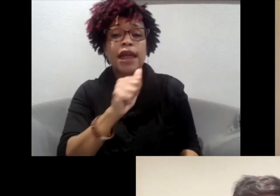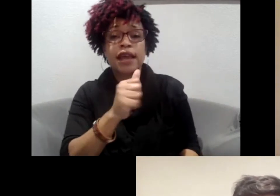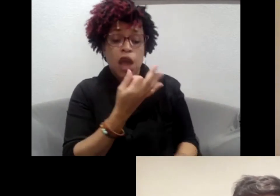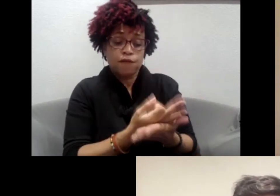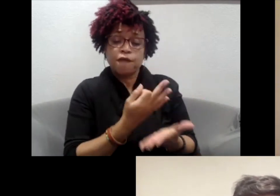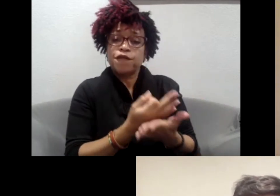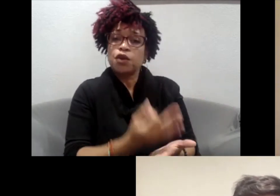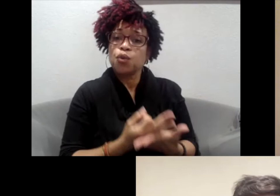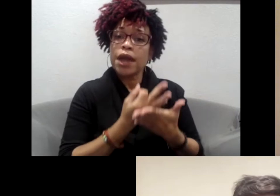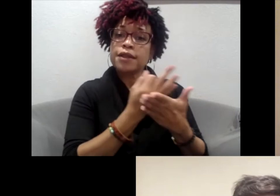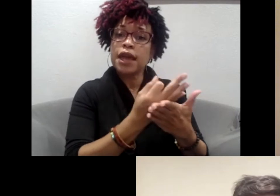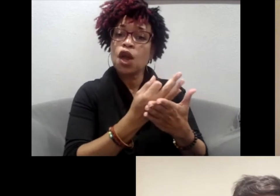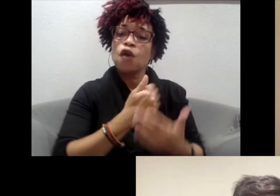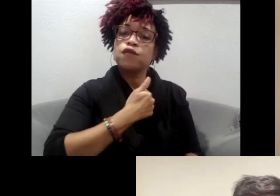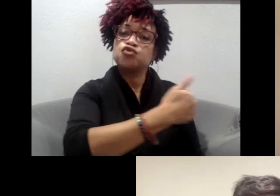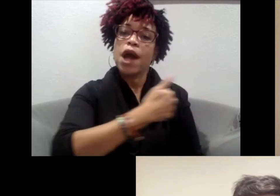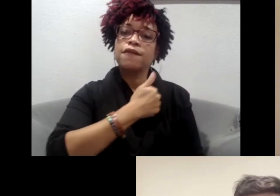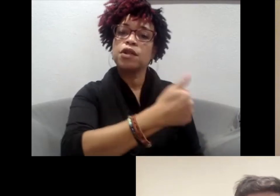for travel expenses for ADEMs?